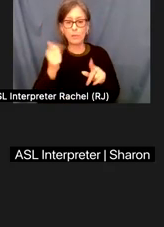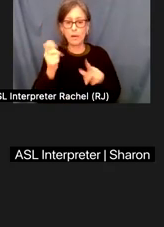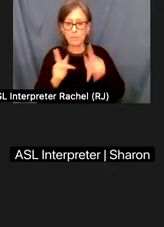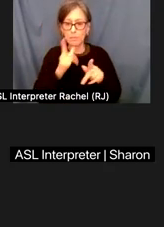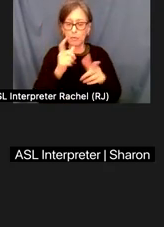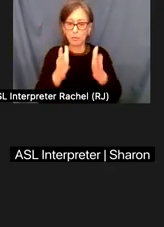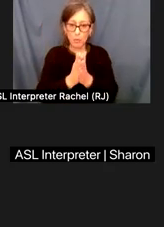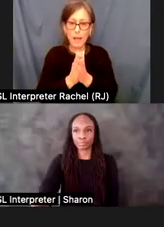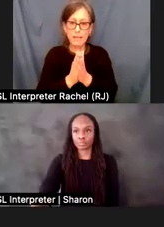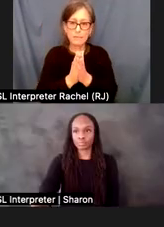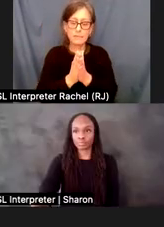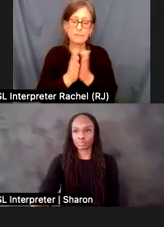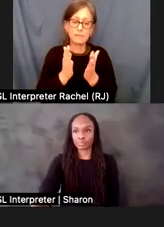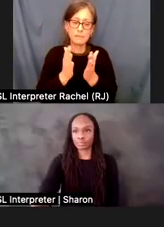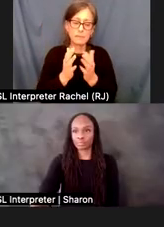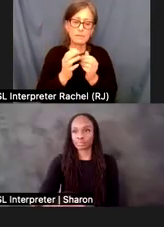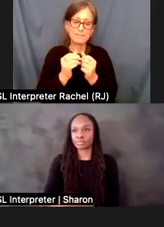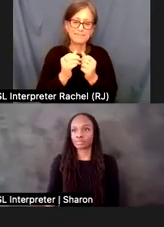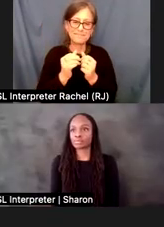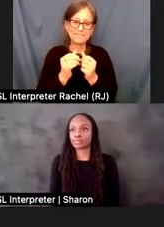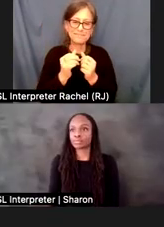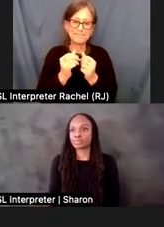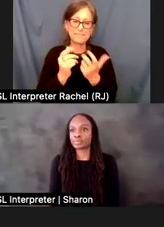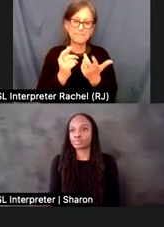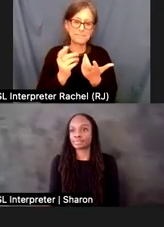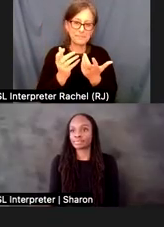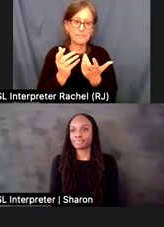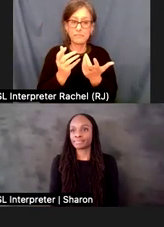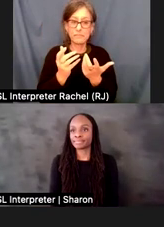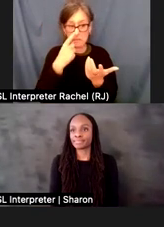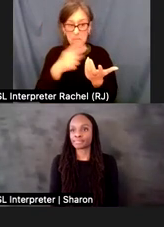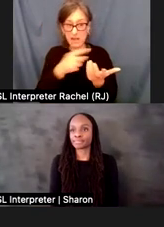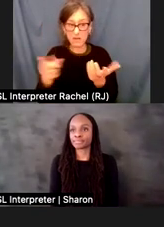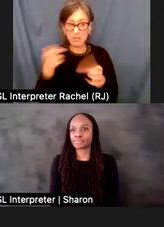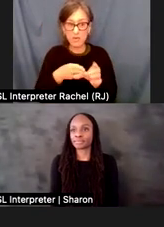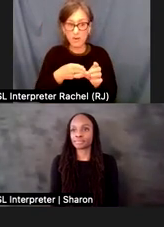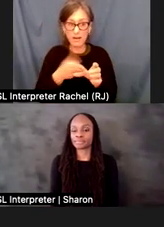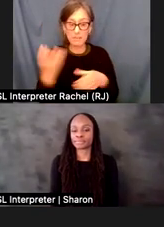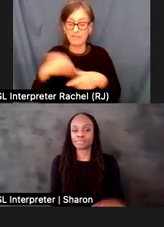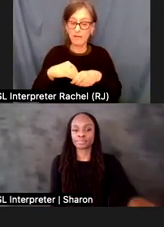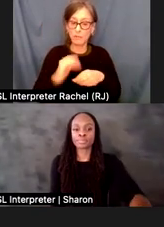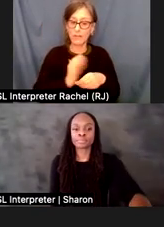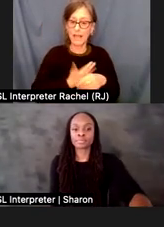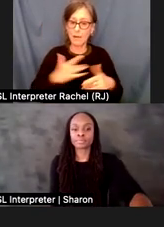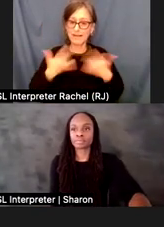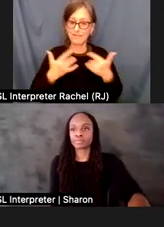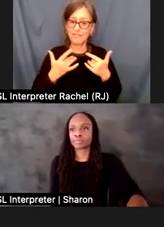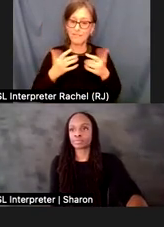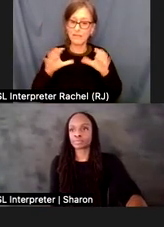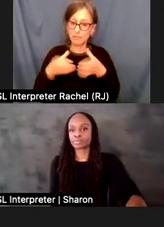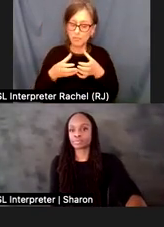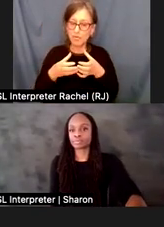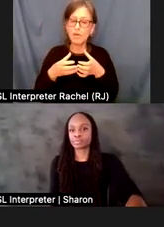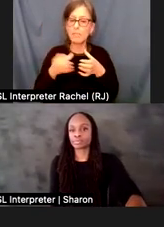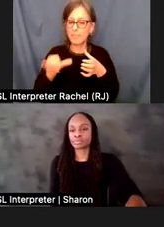request them, we would love to have you join us and be a part of our events bureau. This is also a group